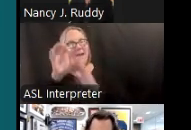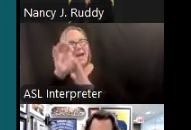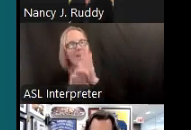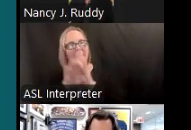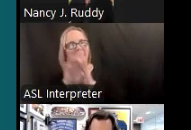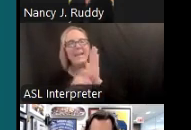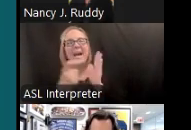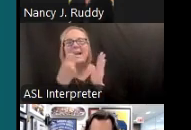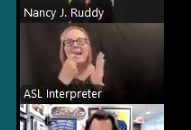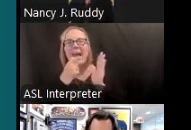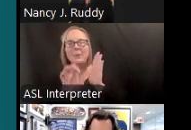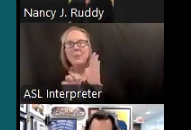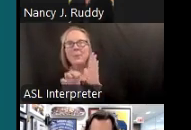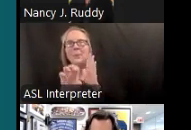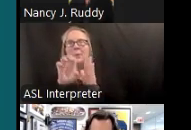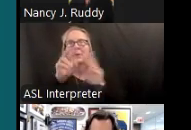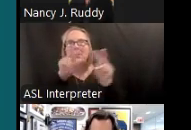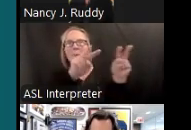dramatic escalator.